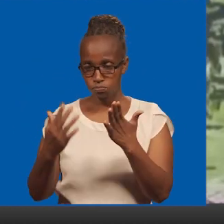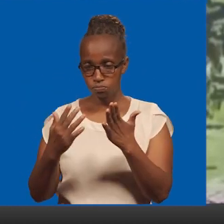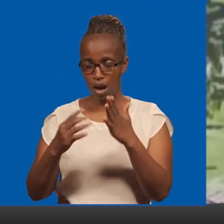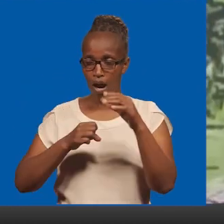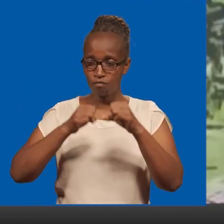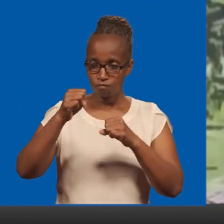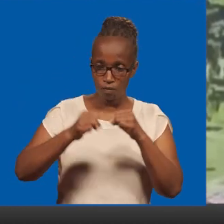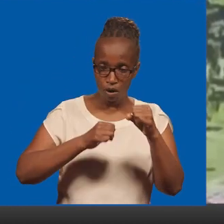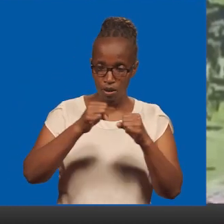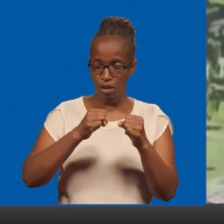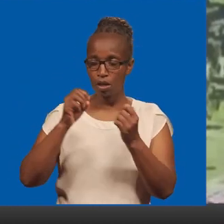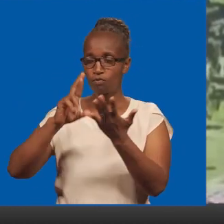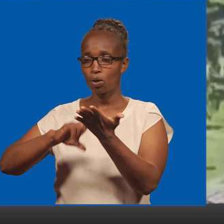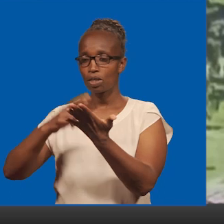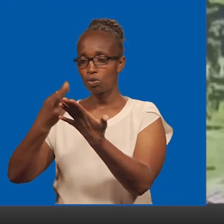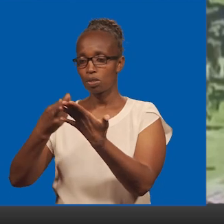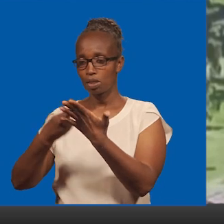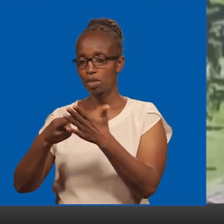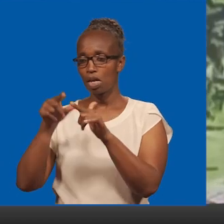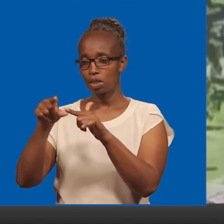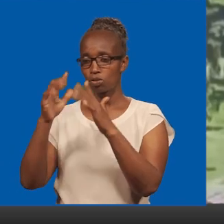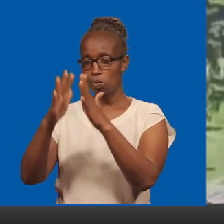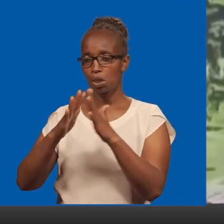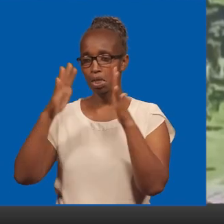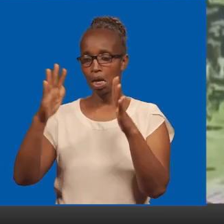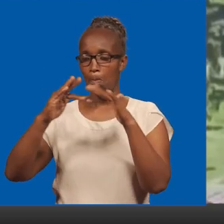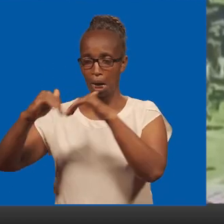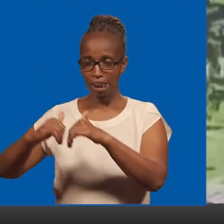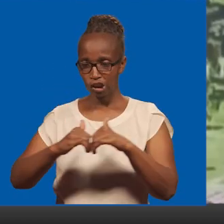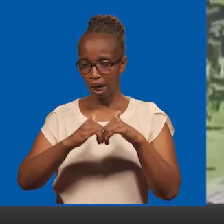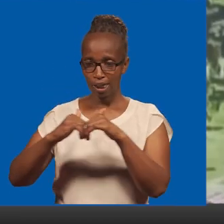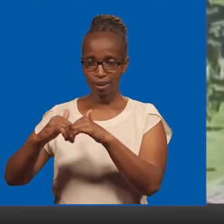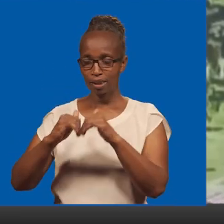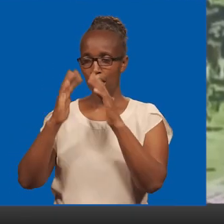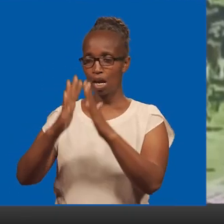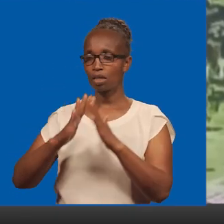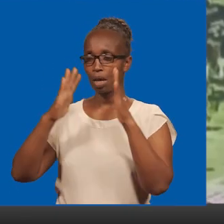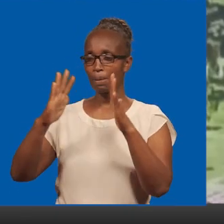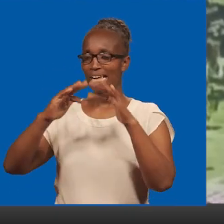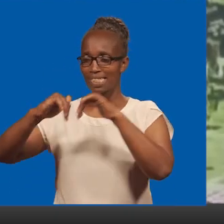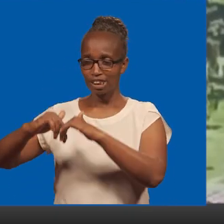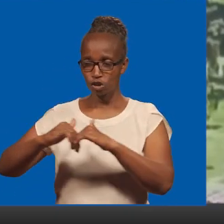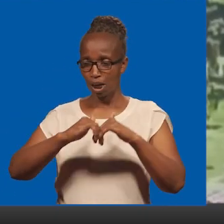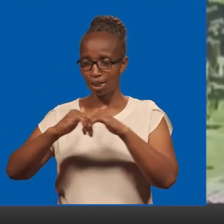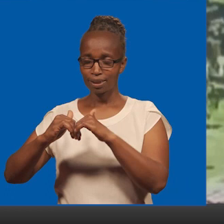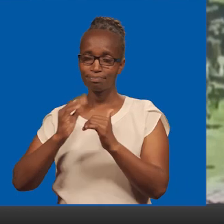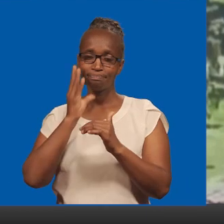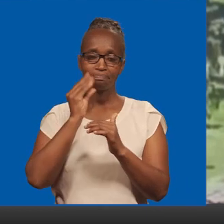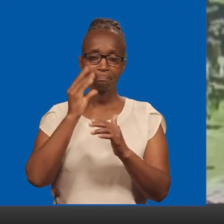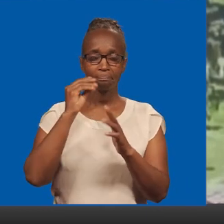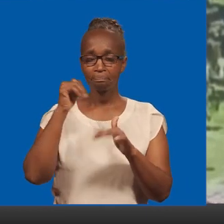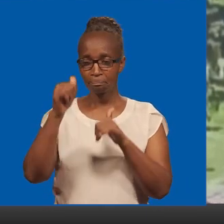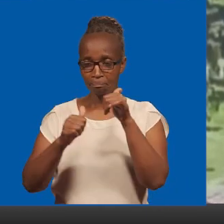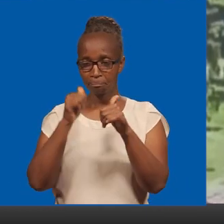of fighting for resources is a challenge. And the biggest challenge we are